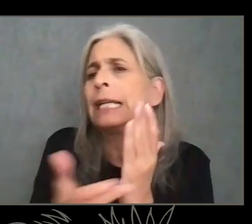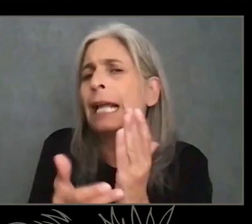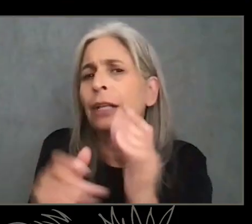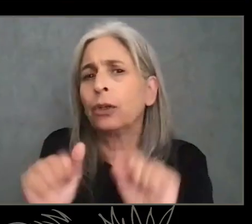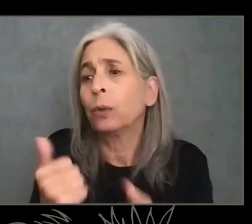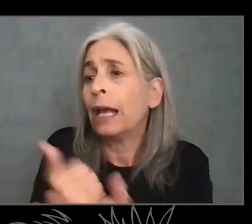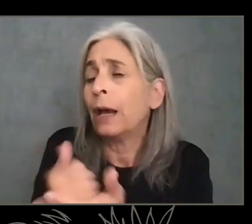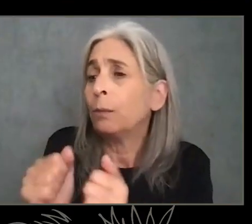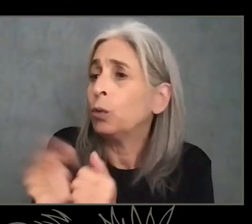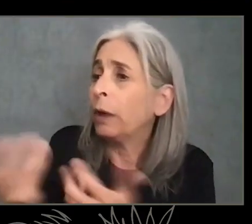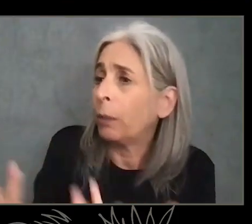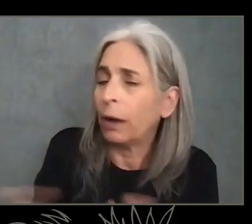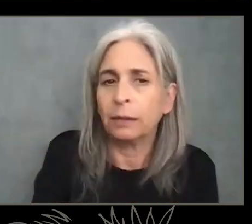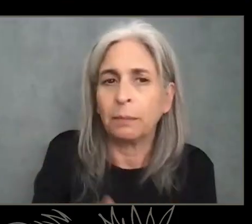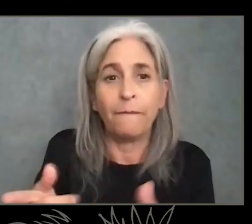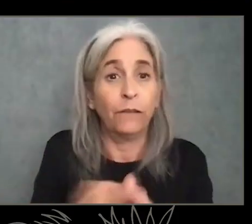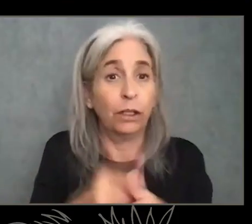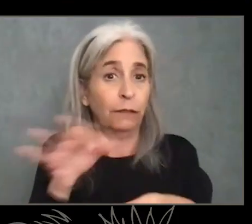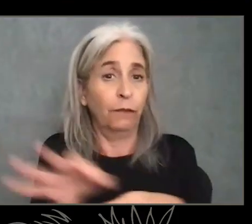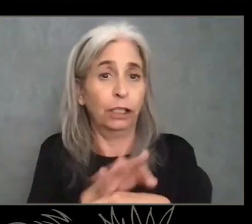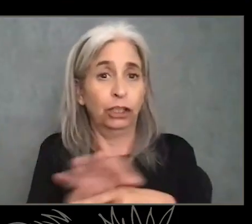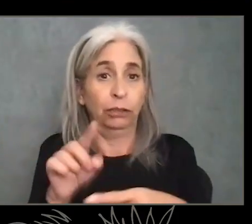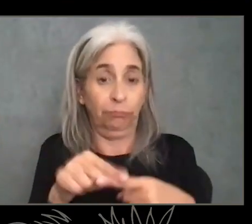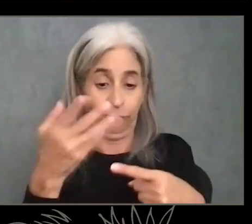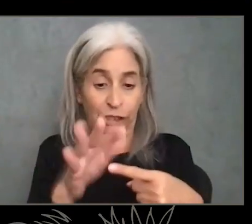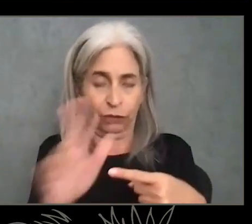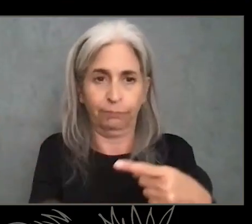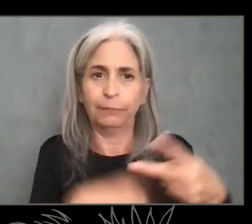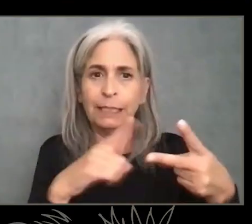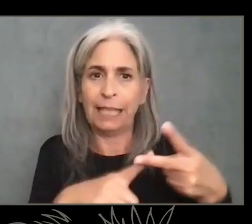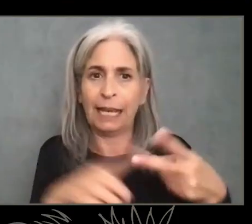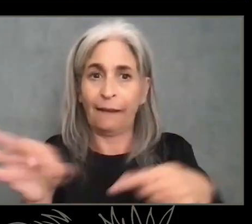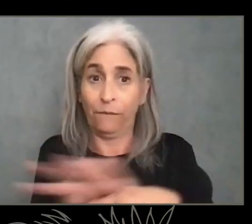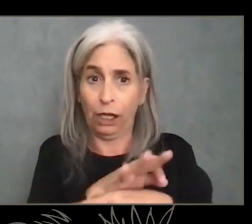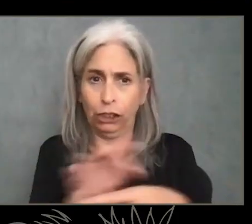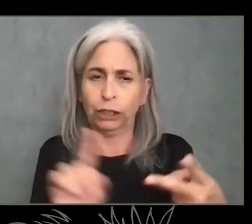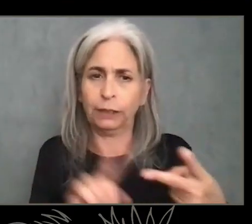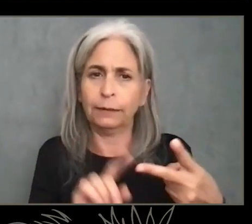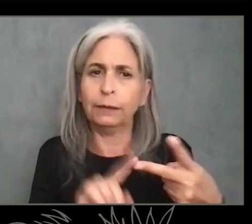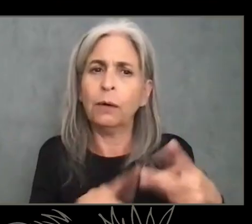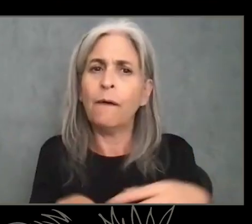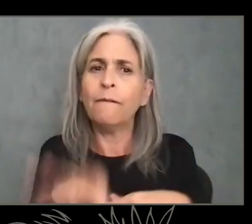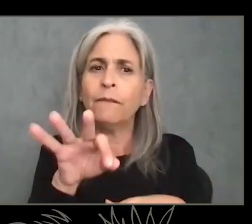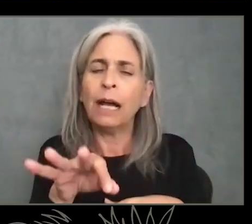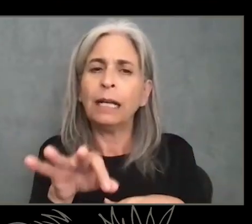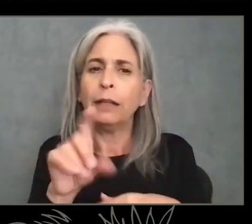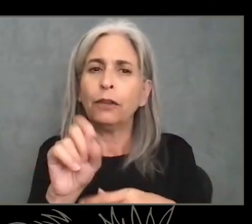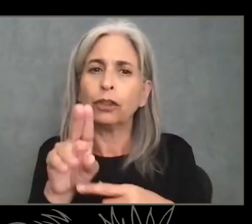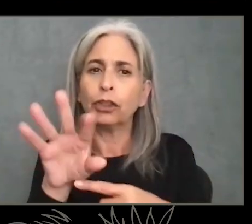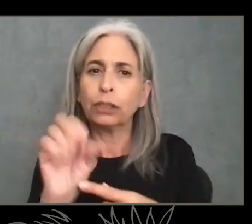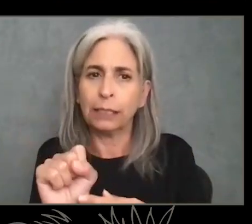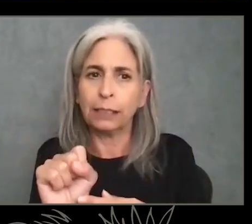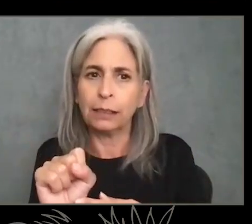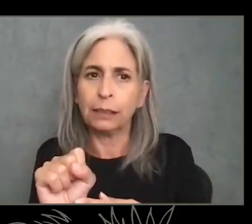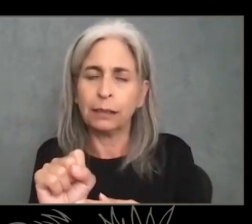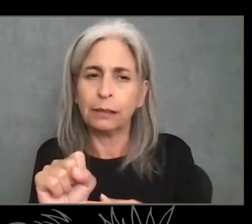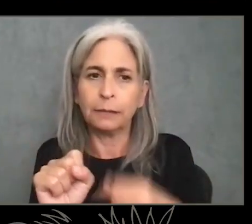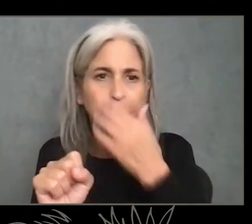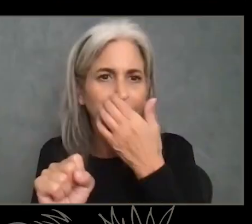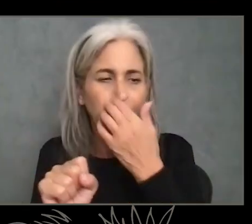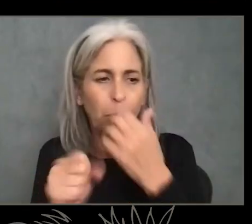technologies we can help with. So my first function does that. Then my second function, it's going to find the courses. So I have the relevant